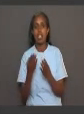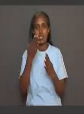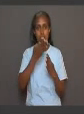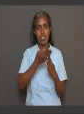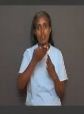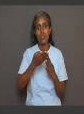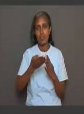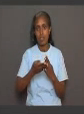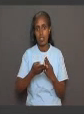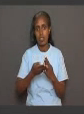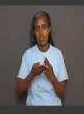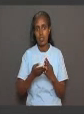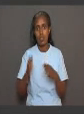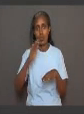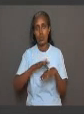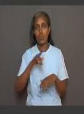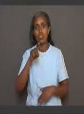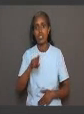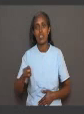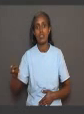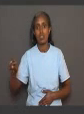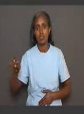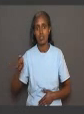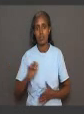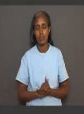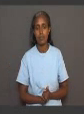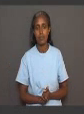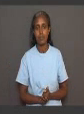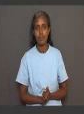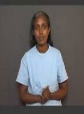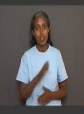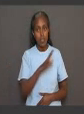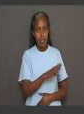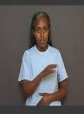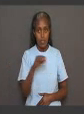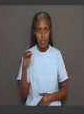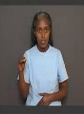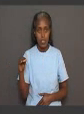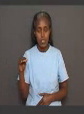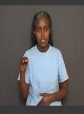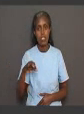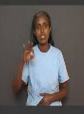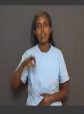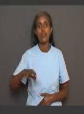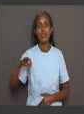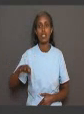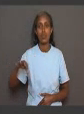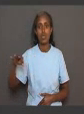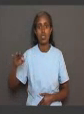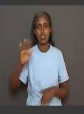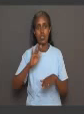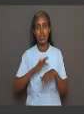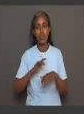intervals on the x-axis and the frequency on